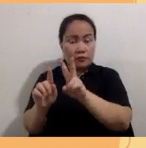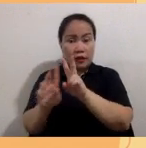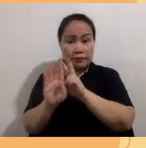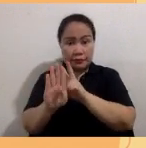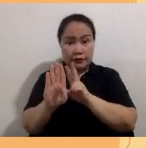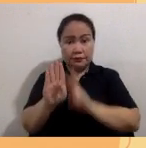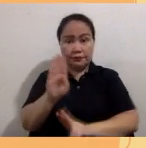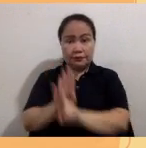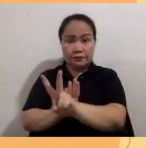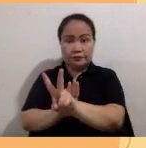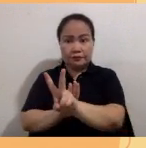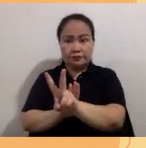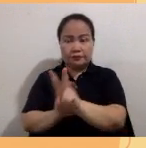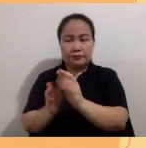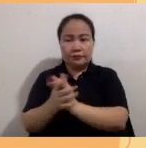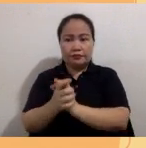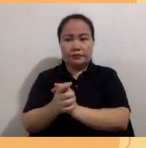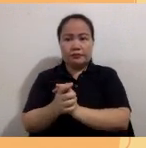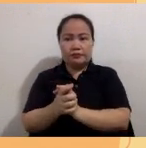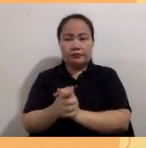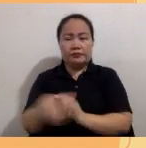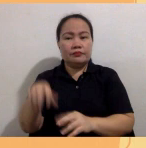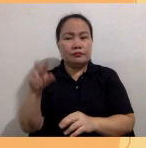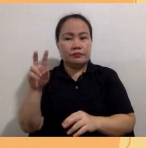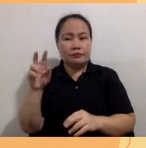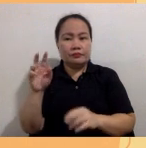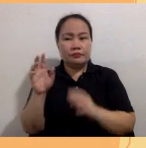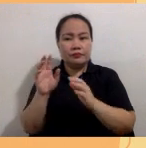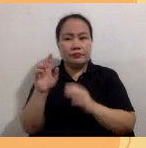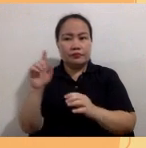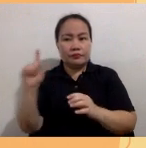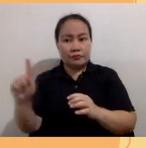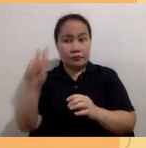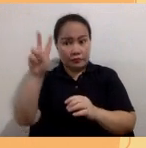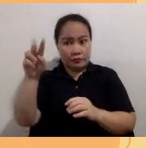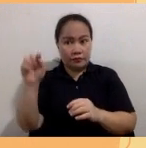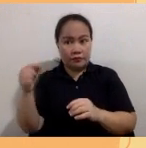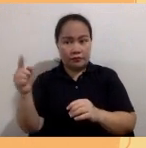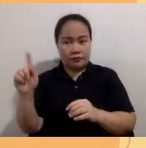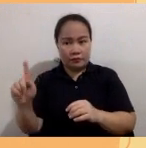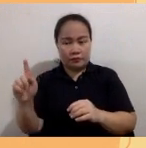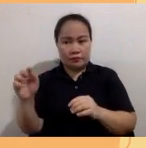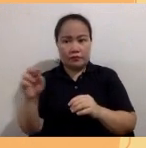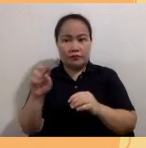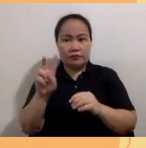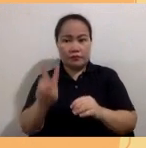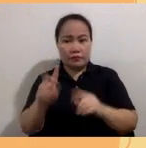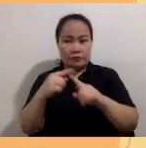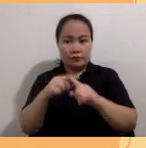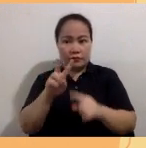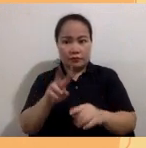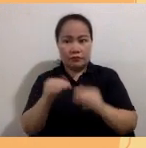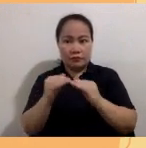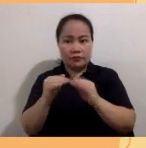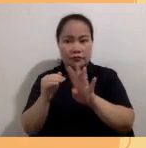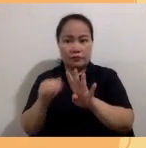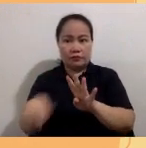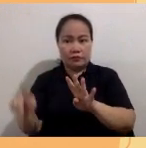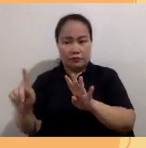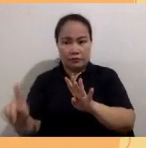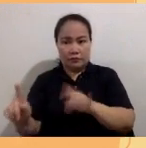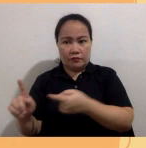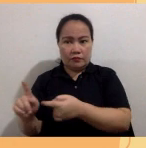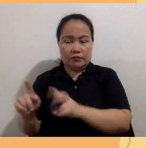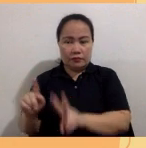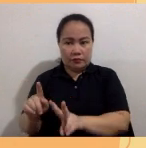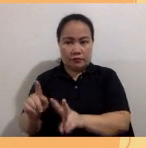for b. So, 1 squared is 1. 2 times 2 is 4. So, ito yan. And then 1,